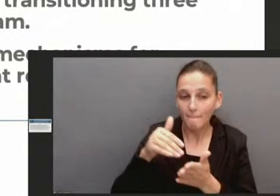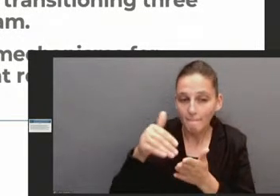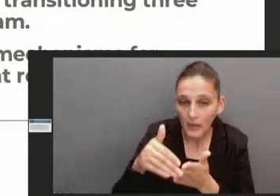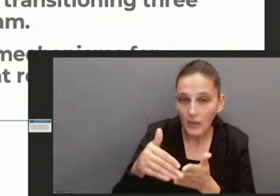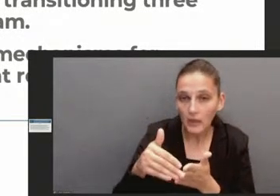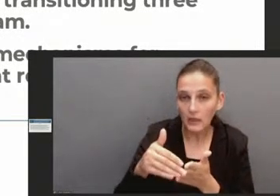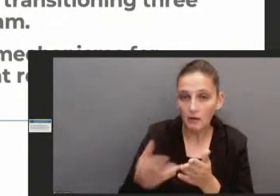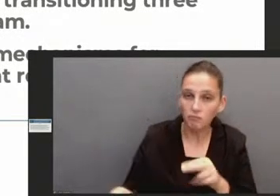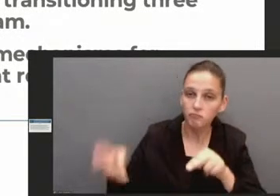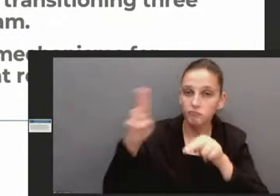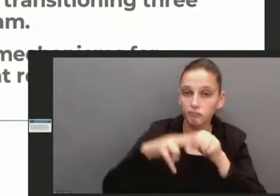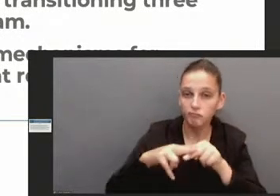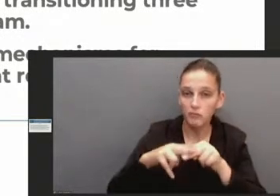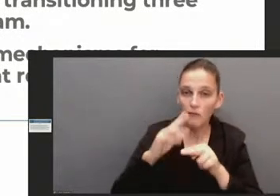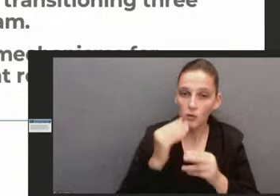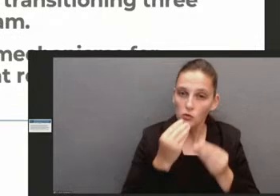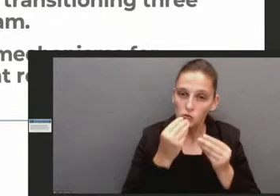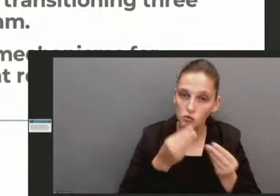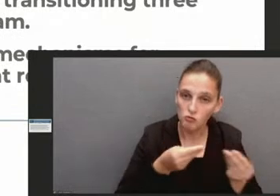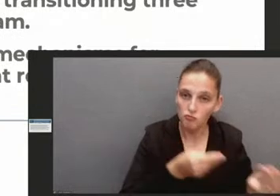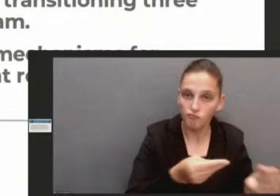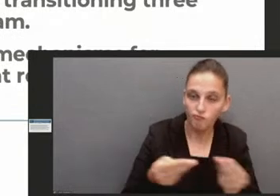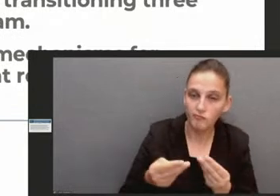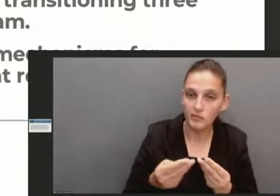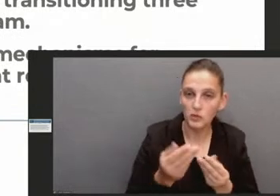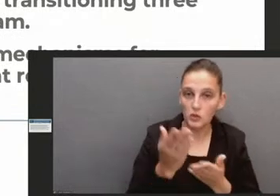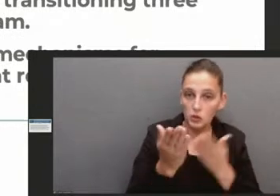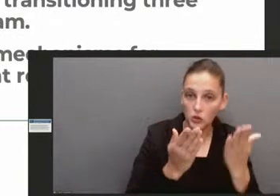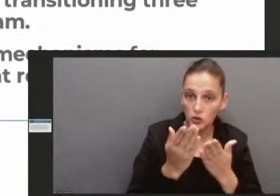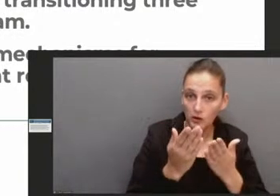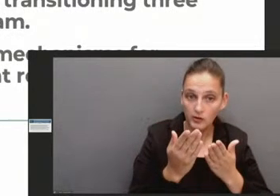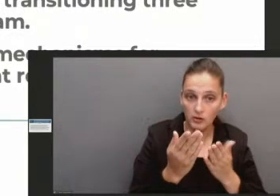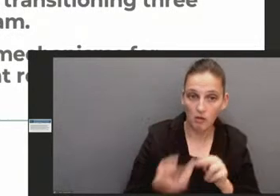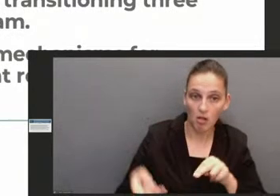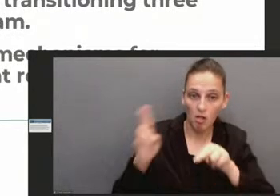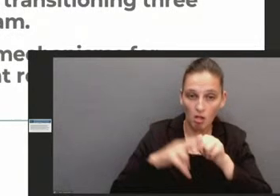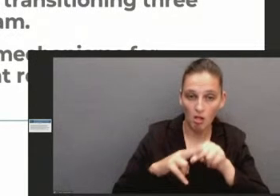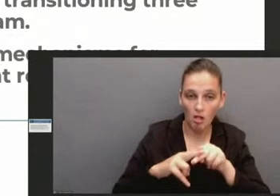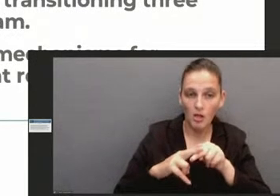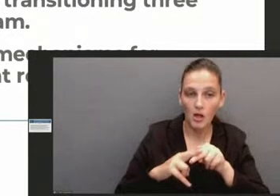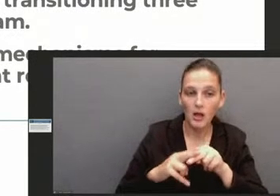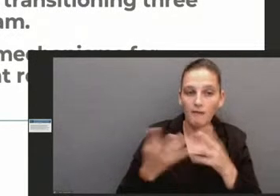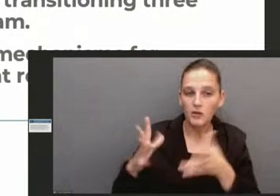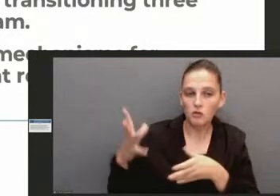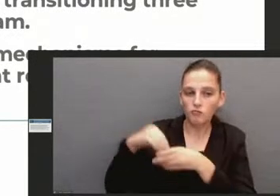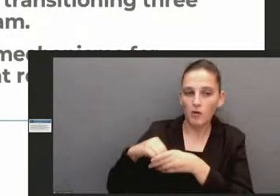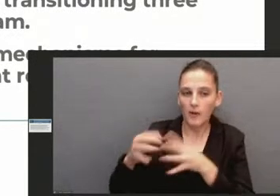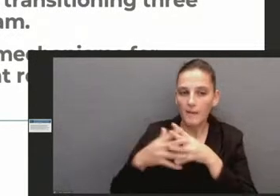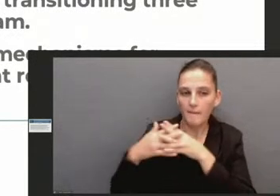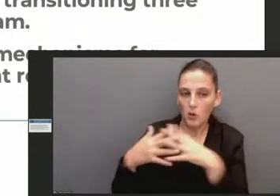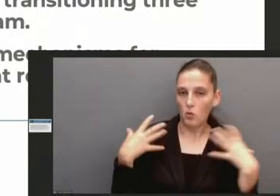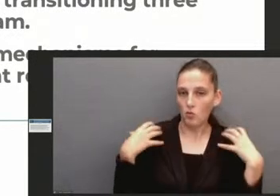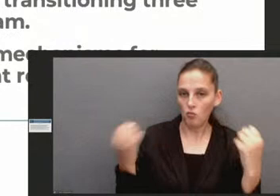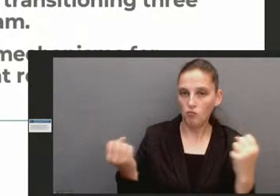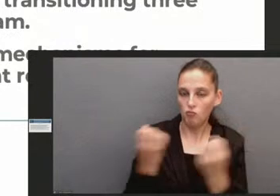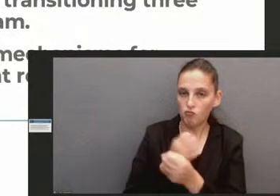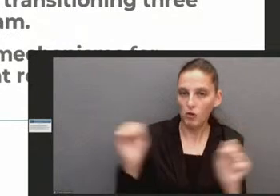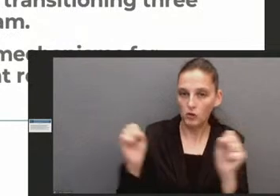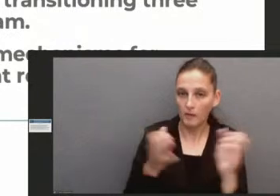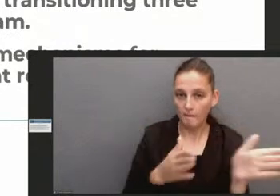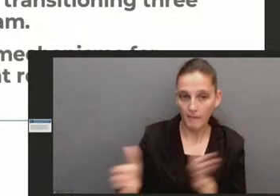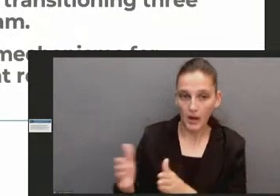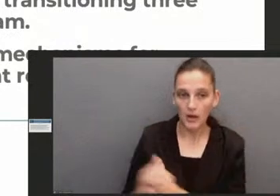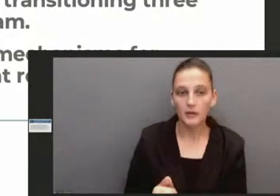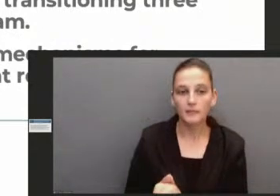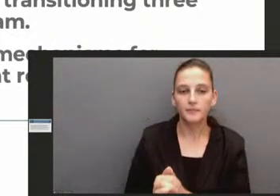the territories as a part that was included in the American Rescue Plan to operate nutrition assistance block grants